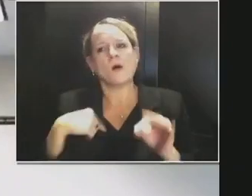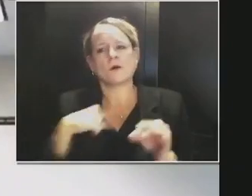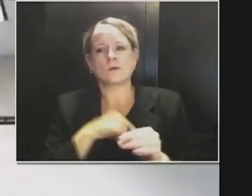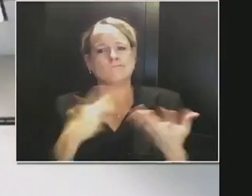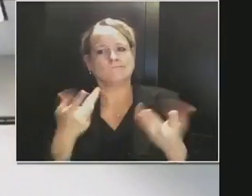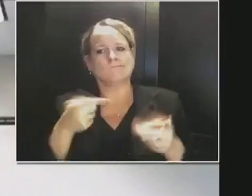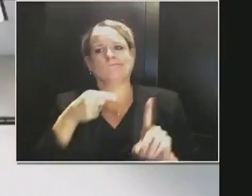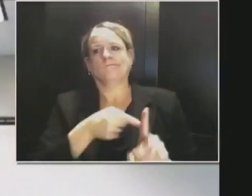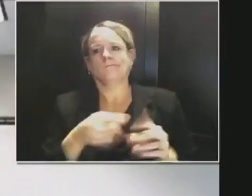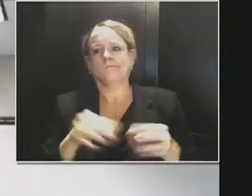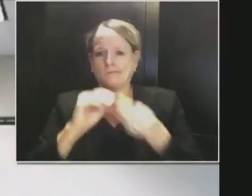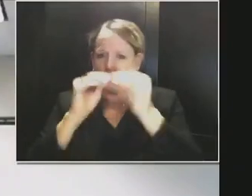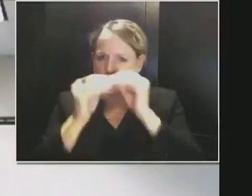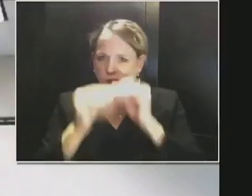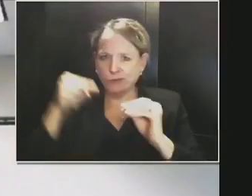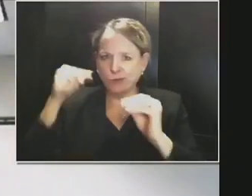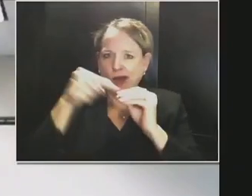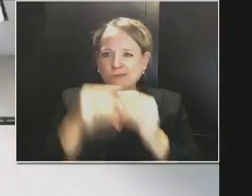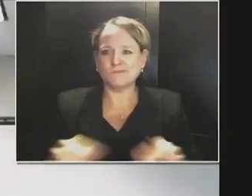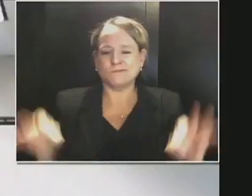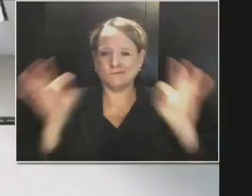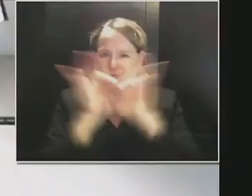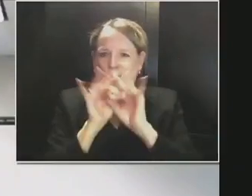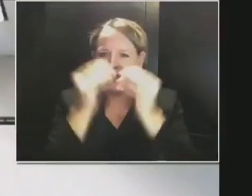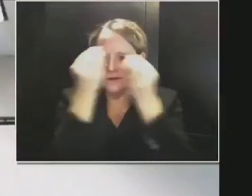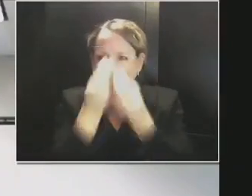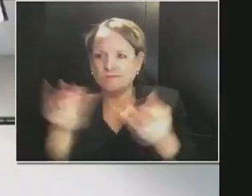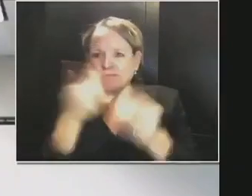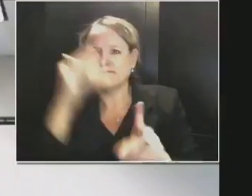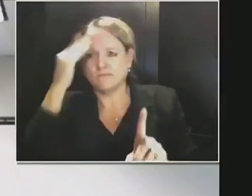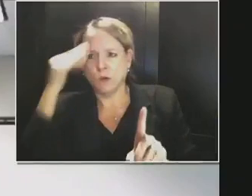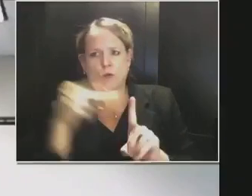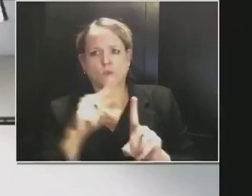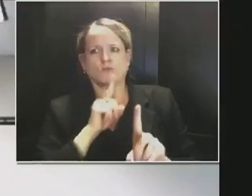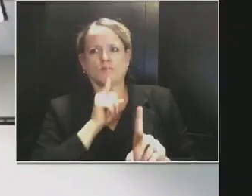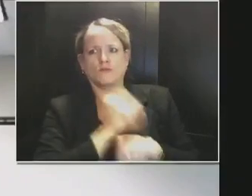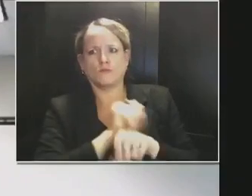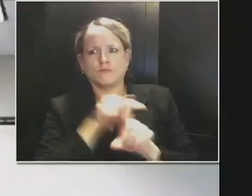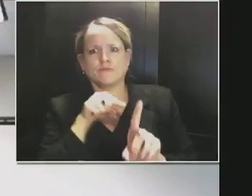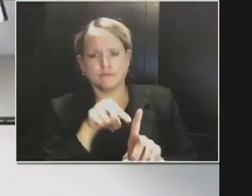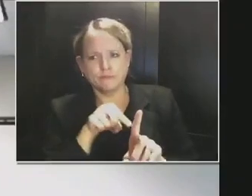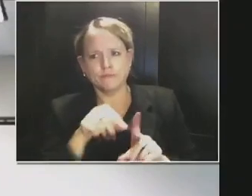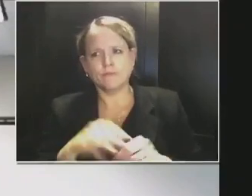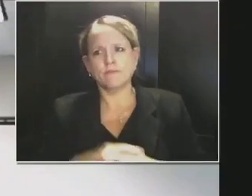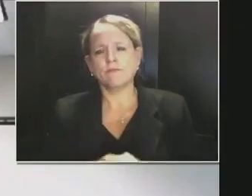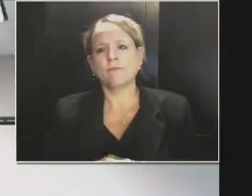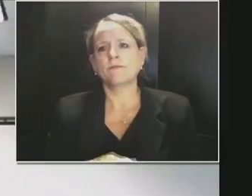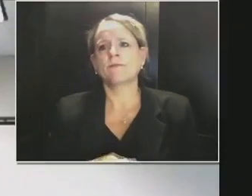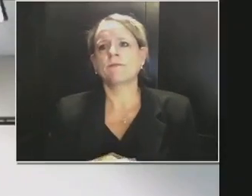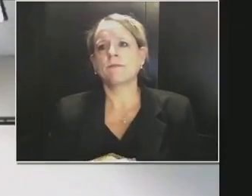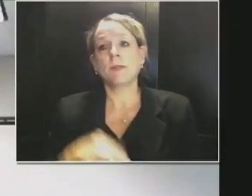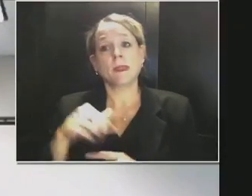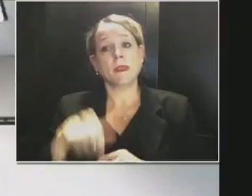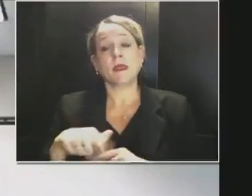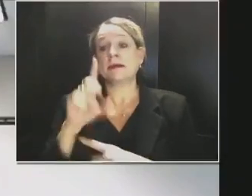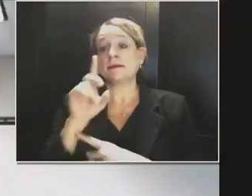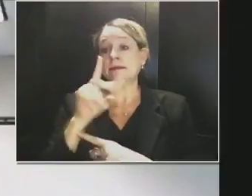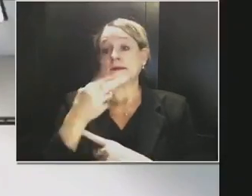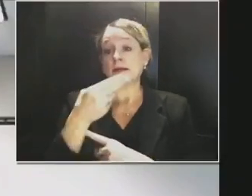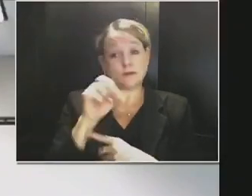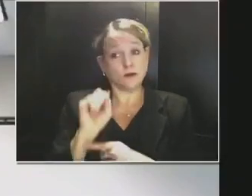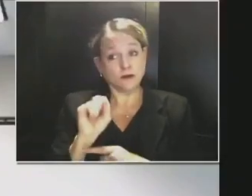data website has earned a grade of A+ from the COVID Tracking Project, which I believe is an indicator